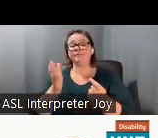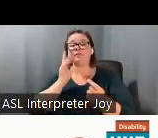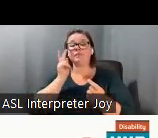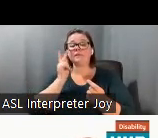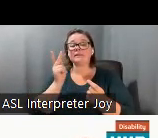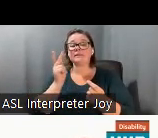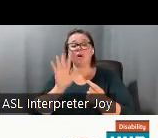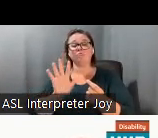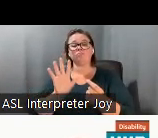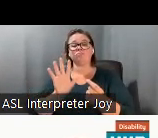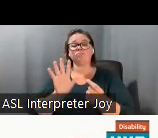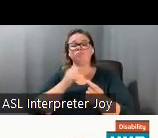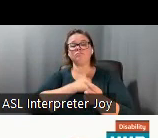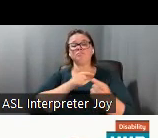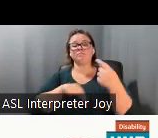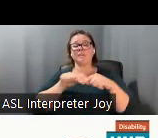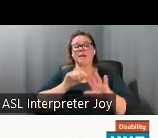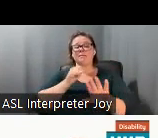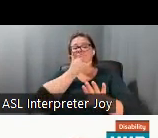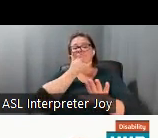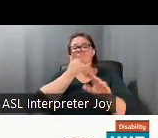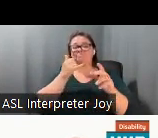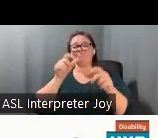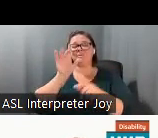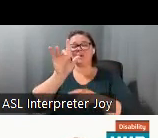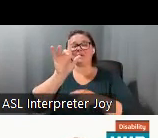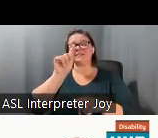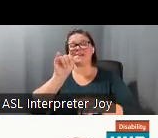oh, sorry, let me go back. That wasn't the right tab there.